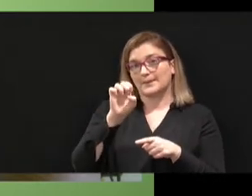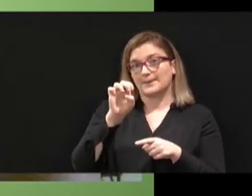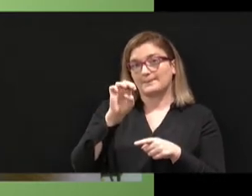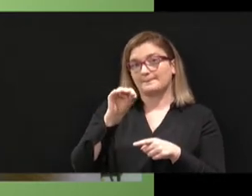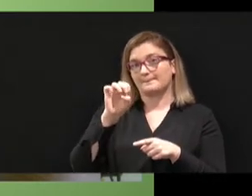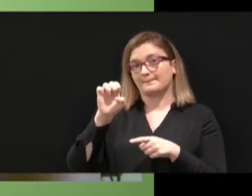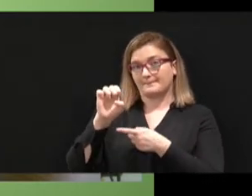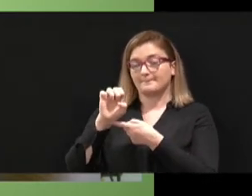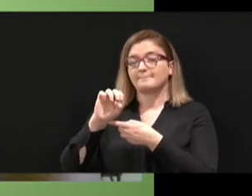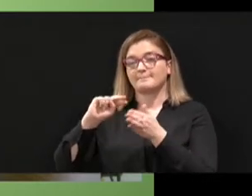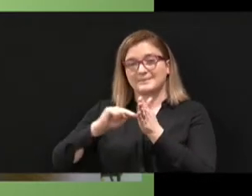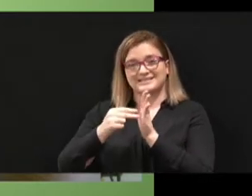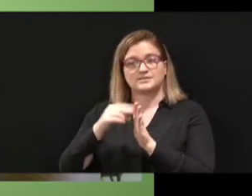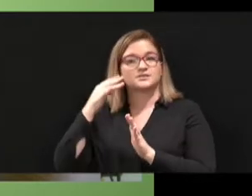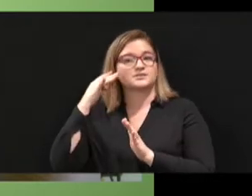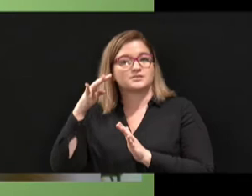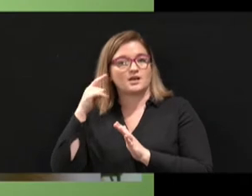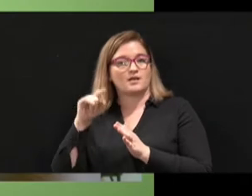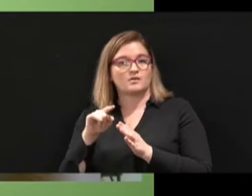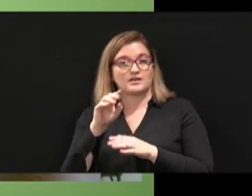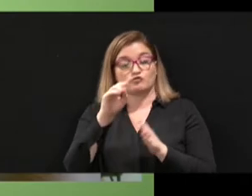and grapheme being